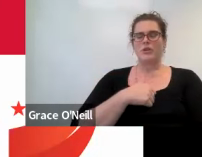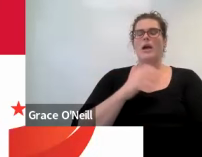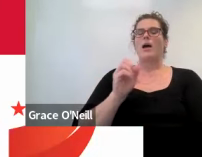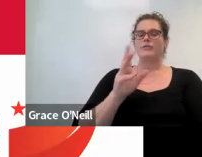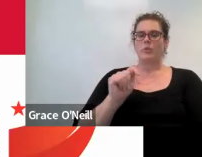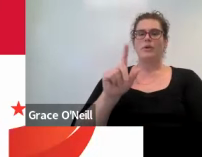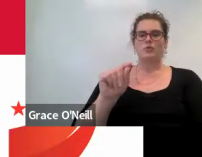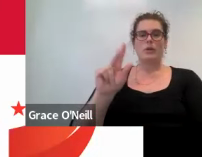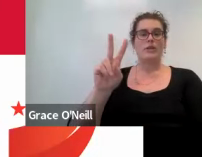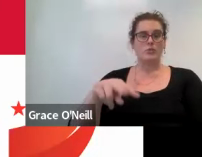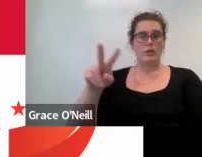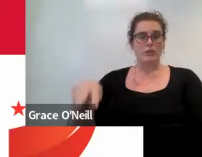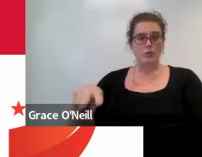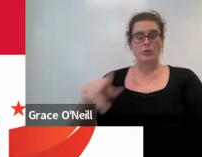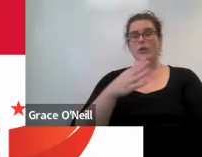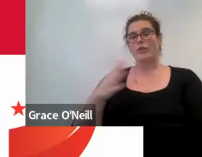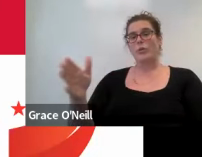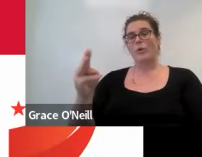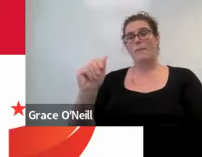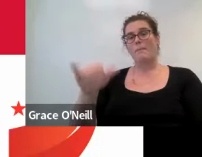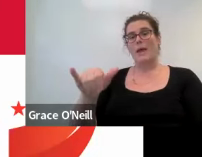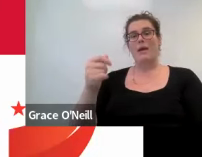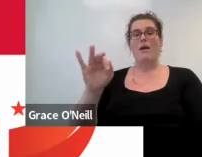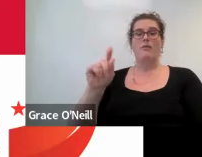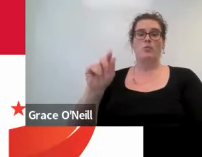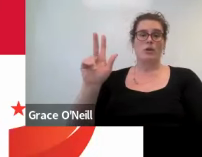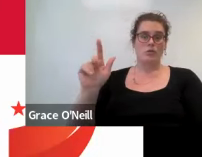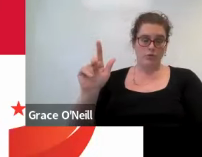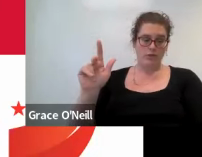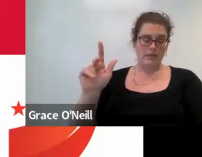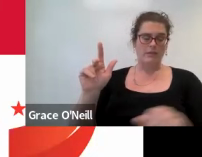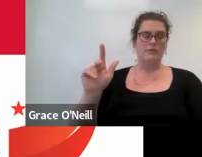2022 through May of 2023. And so